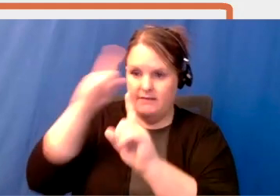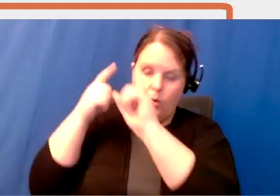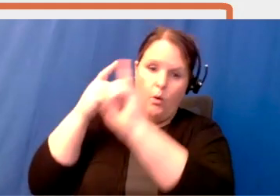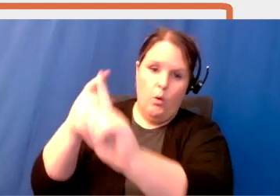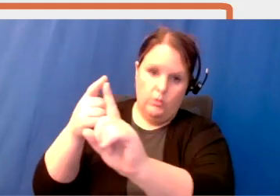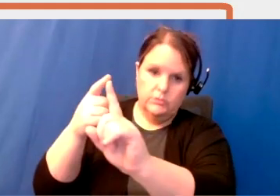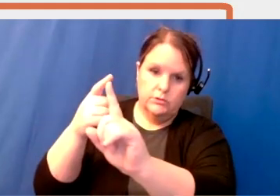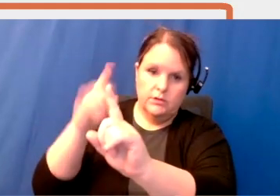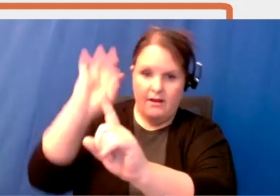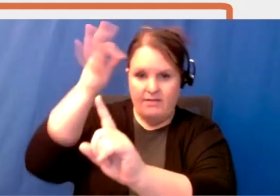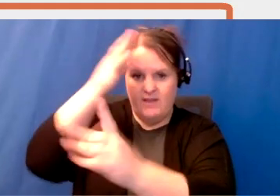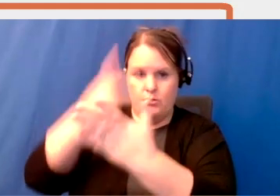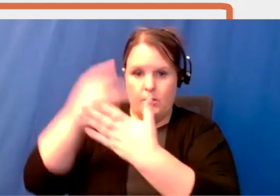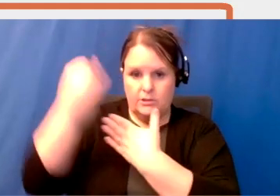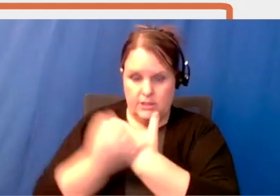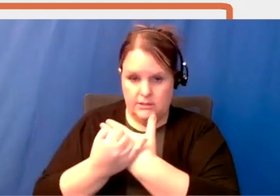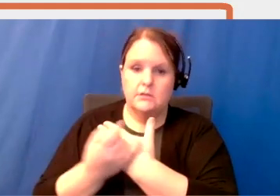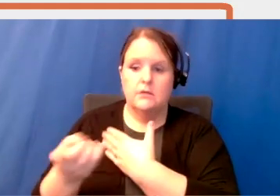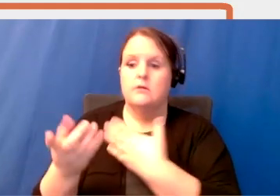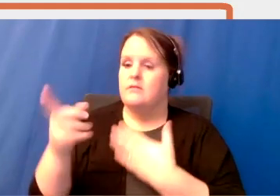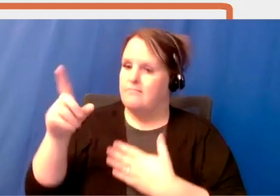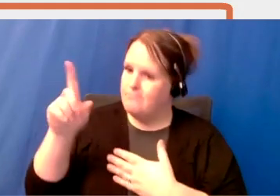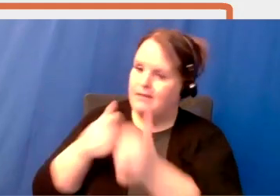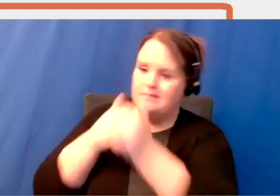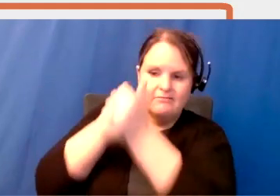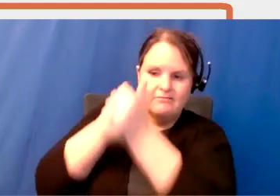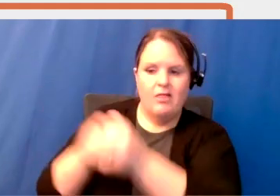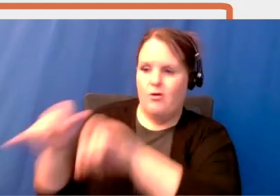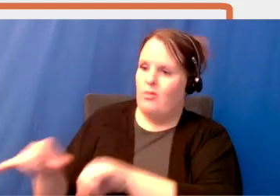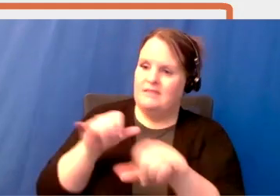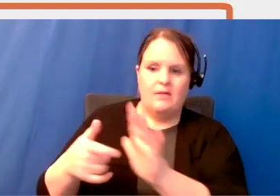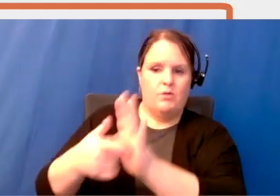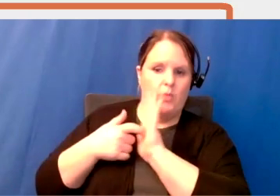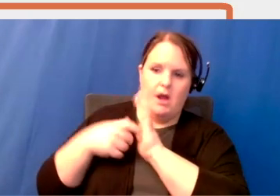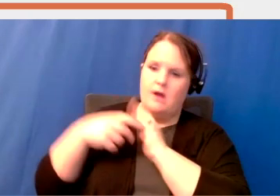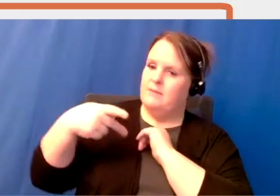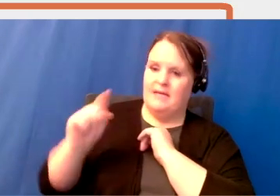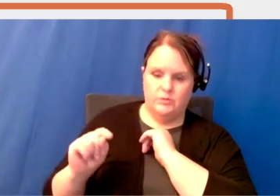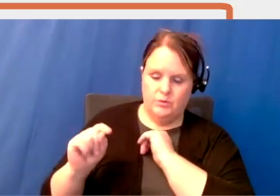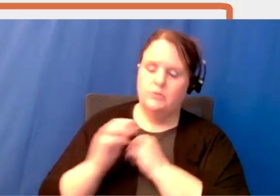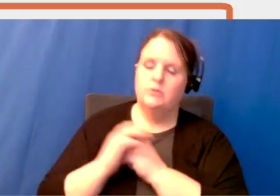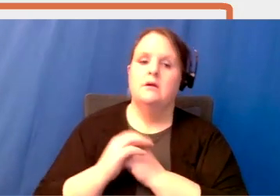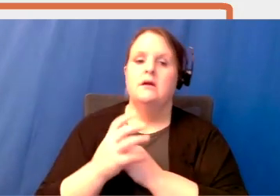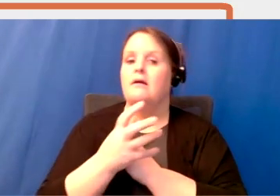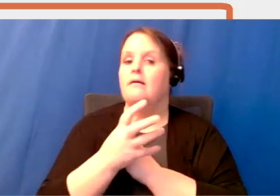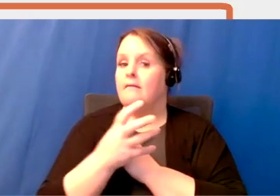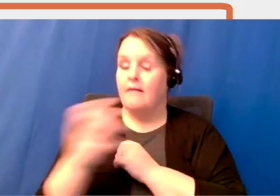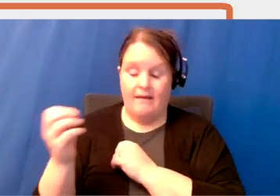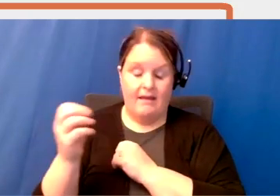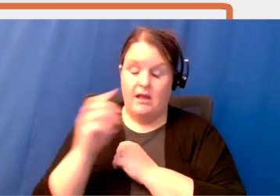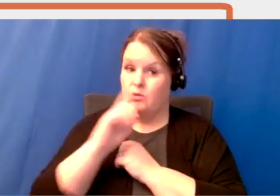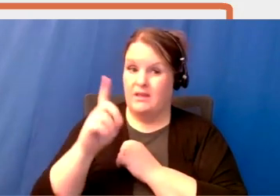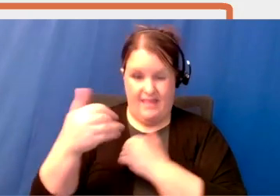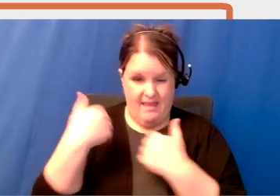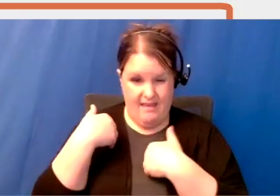the federal project. They have to abide by the same requirements as the pass-through entity. And in general, they carry